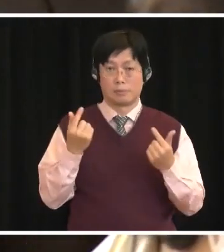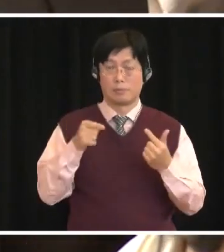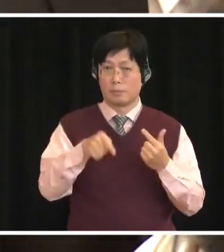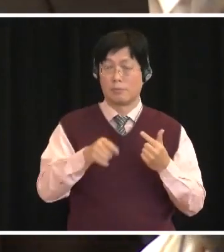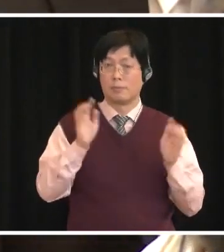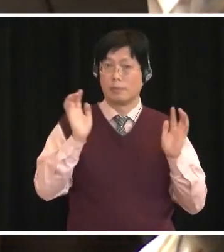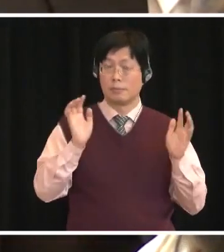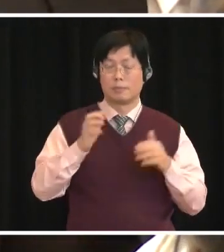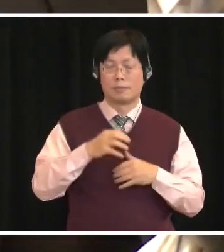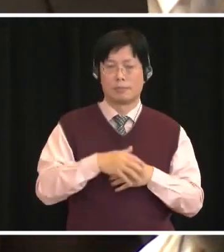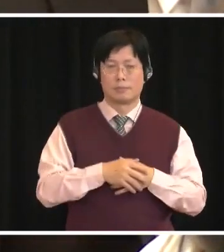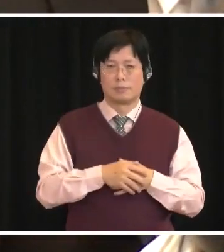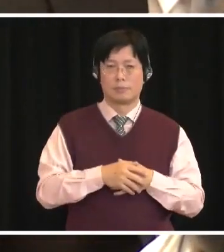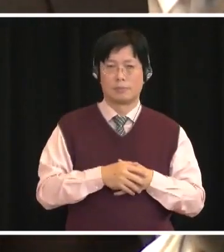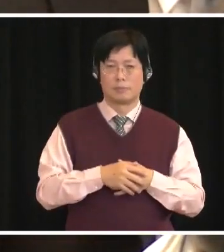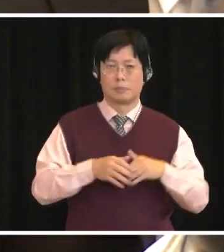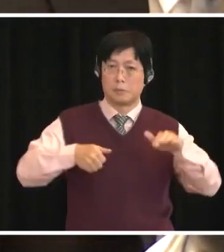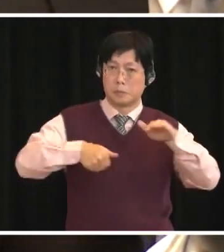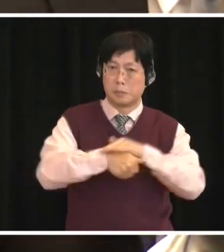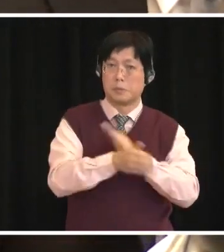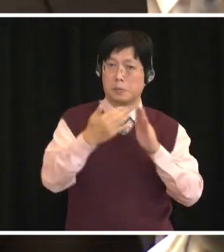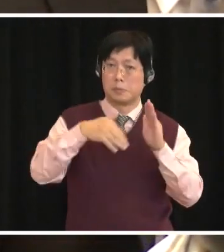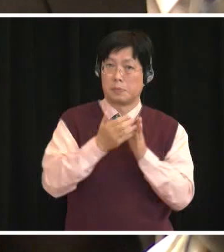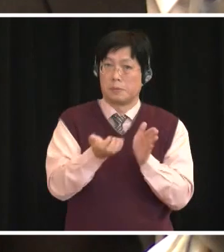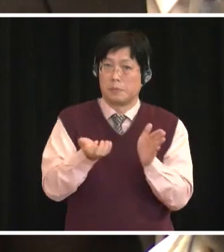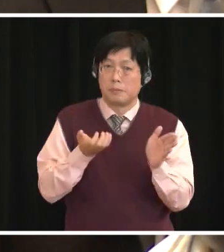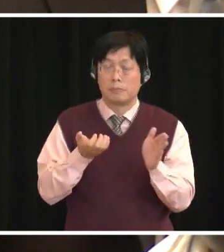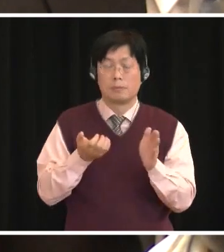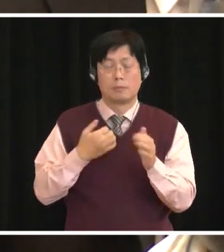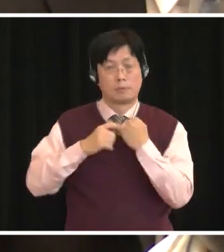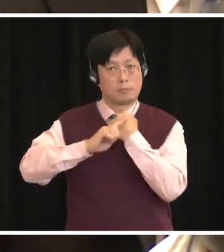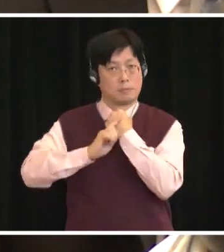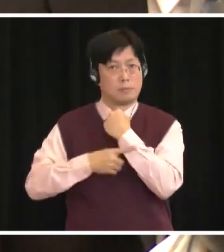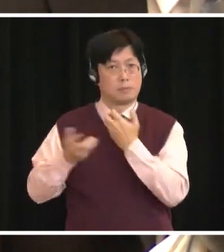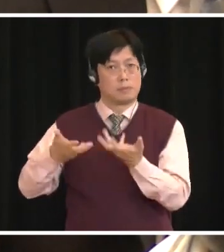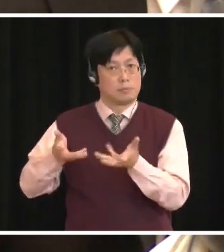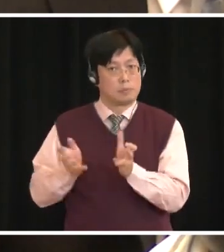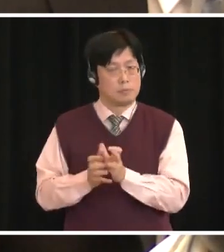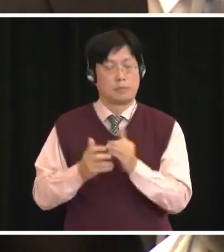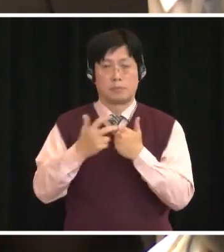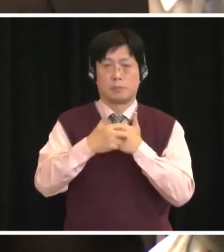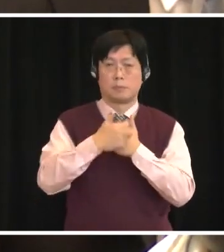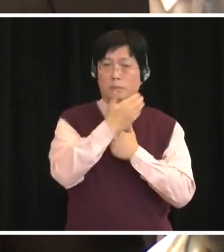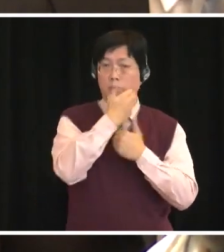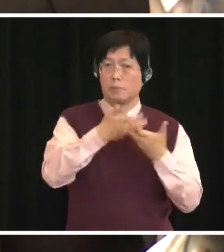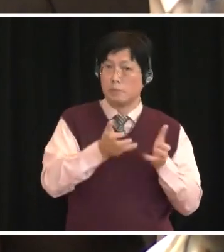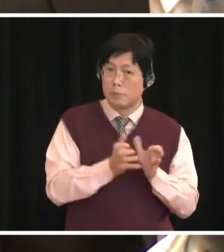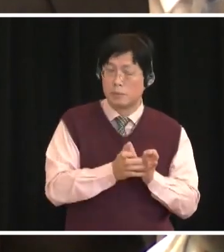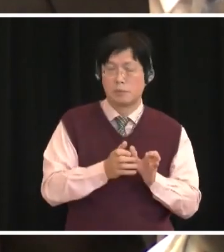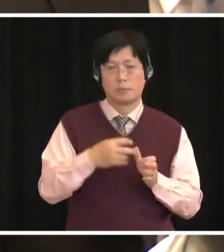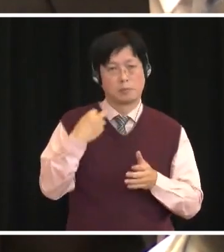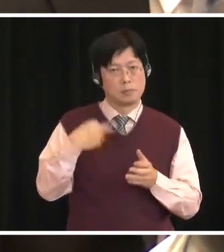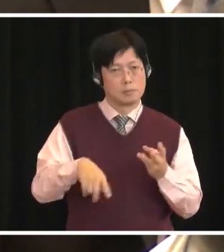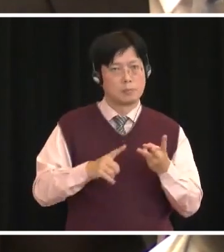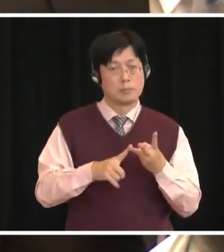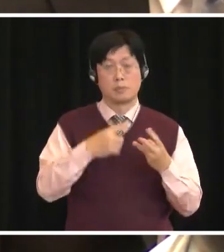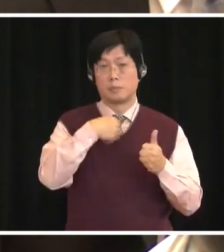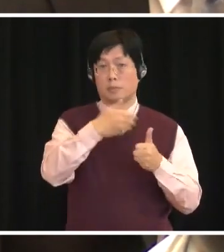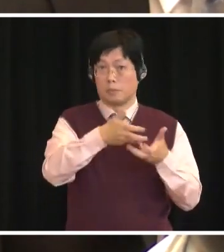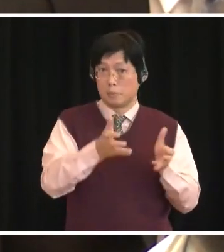extra studying hours just to catch up with the teachings in the school.